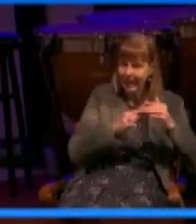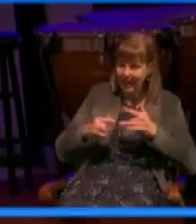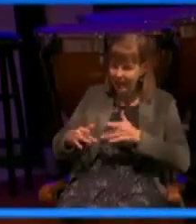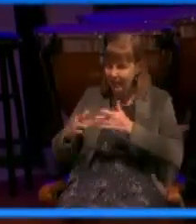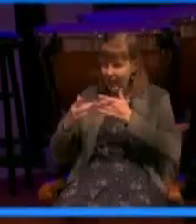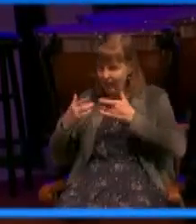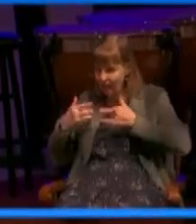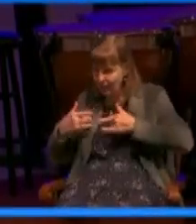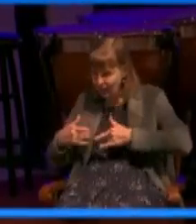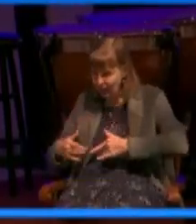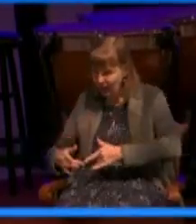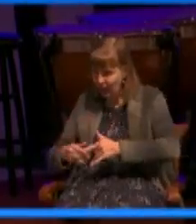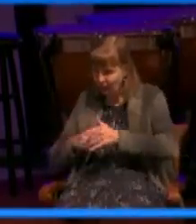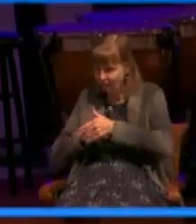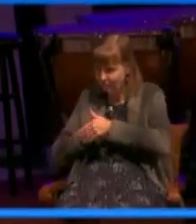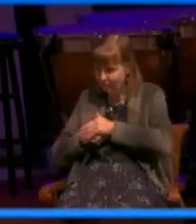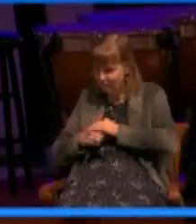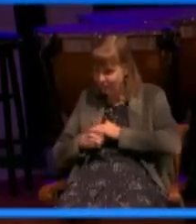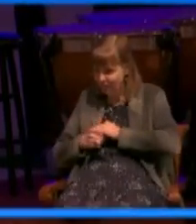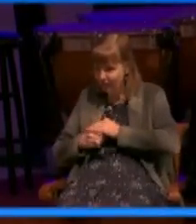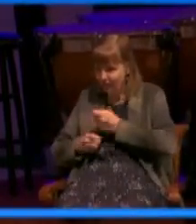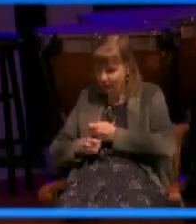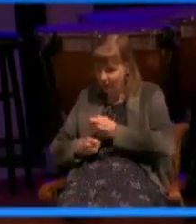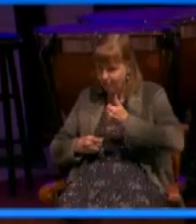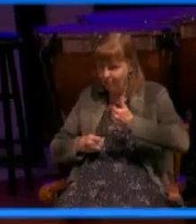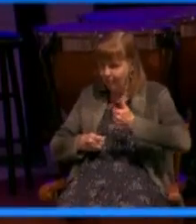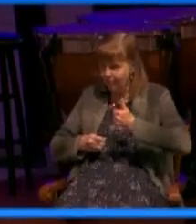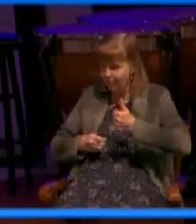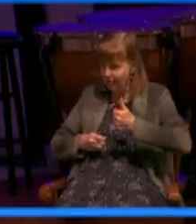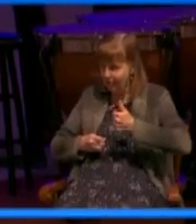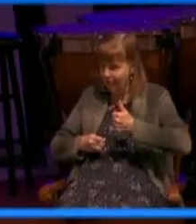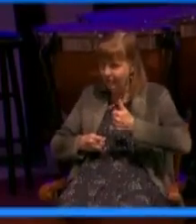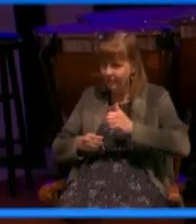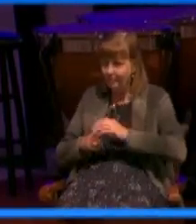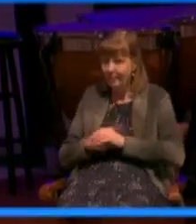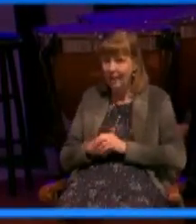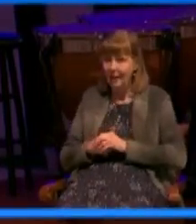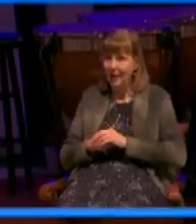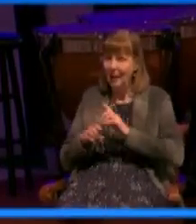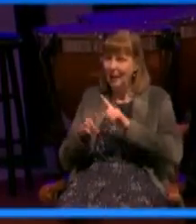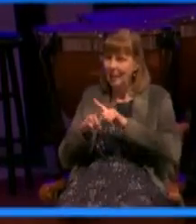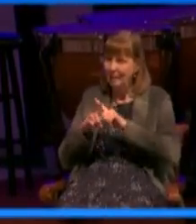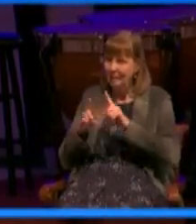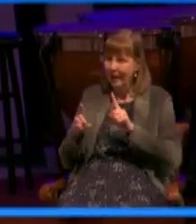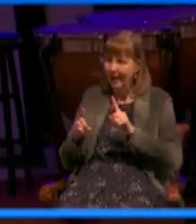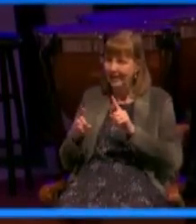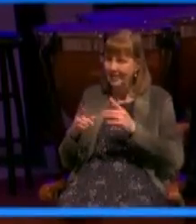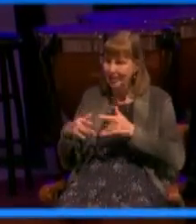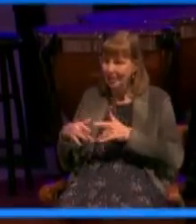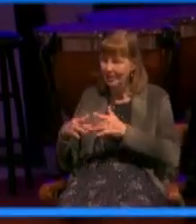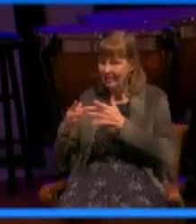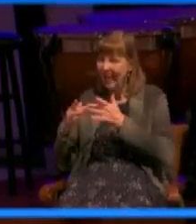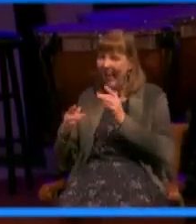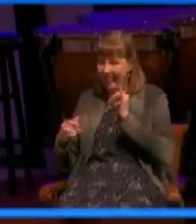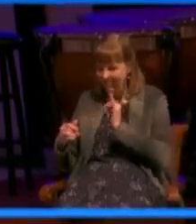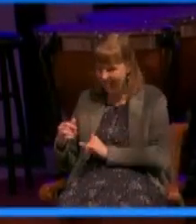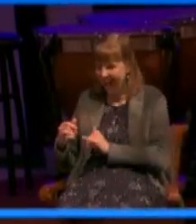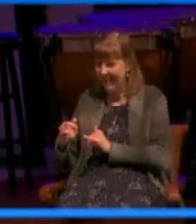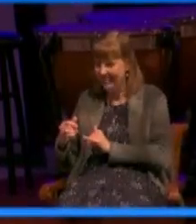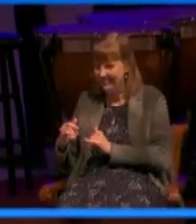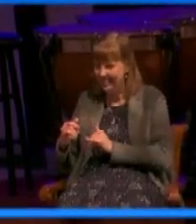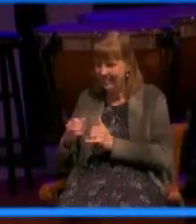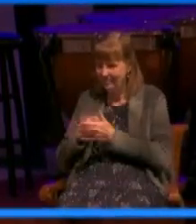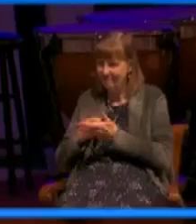will never come off. It will never be lost. It will never go away. It will never